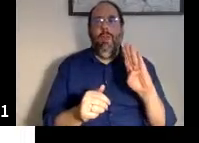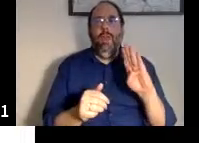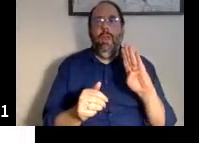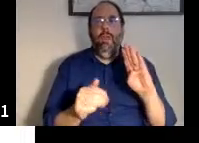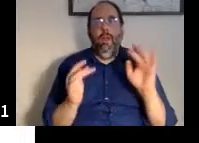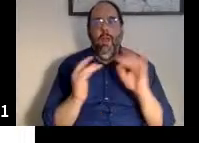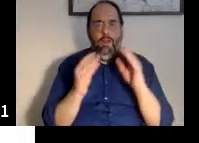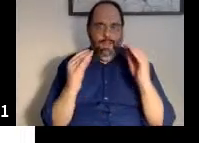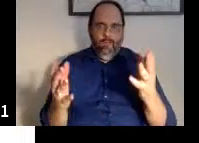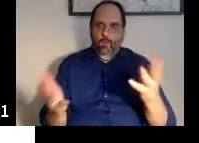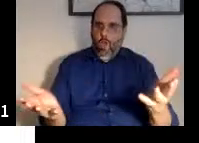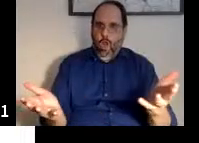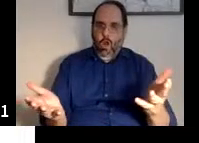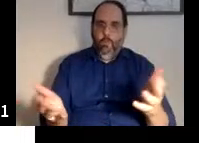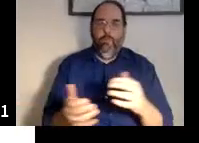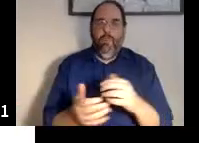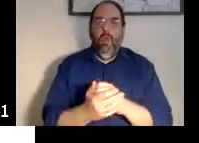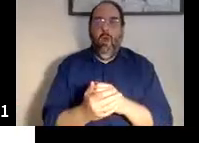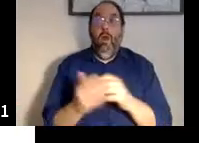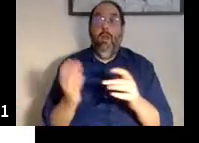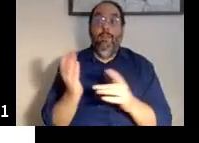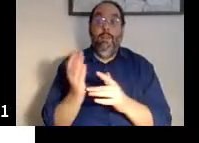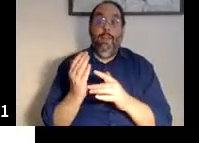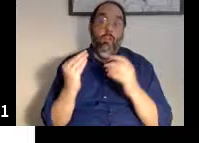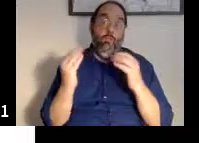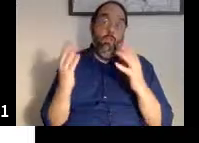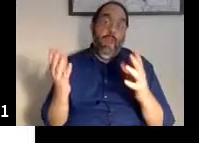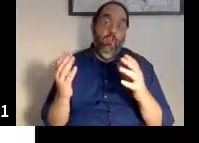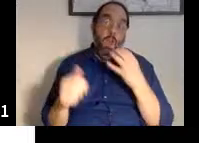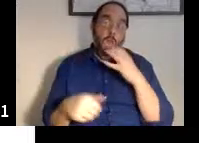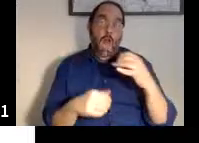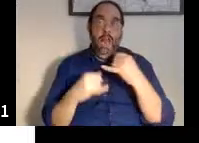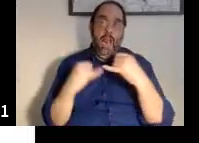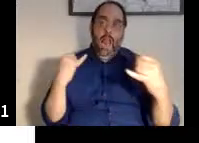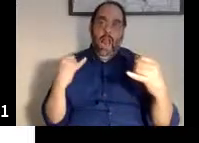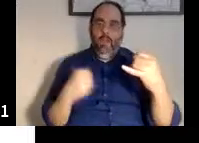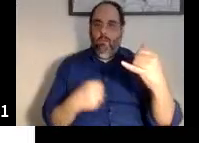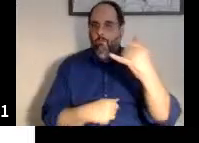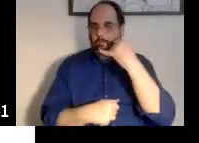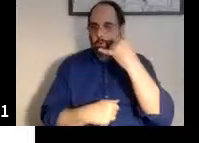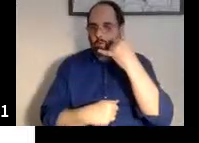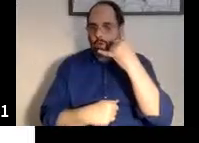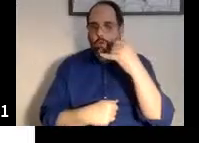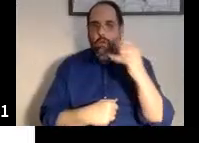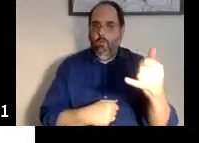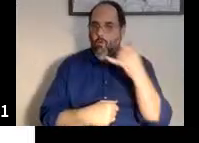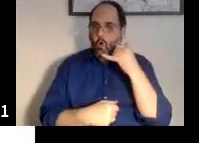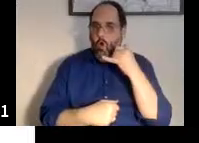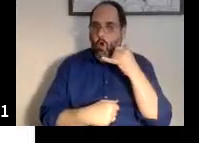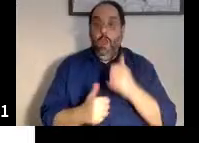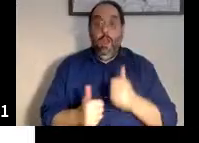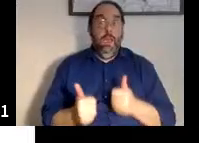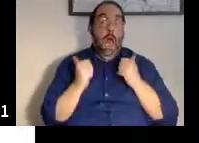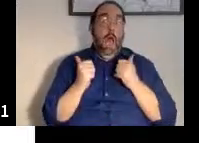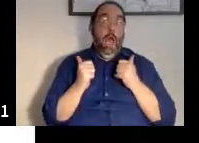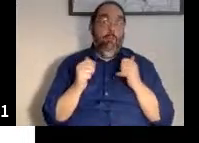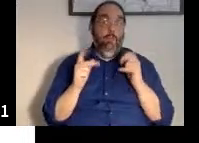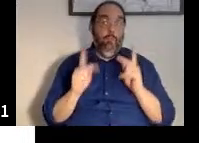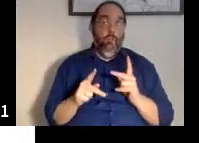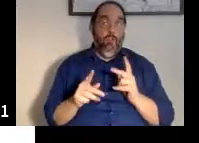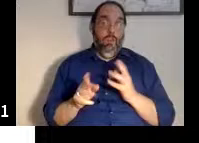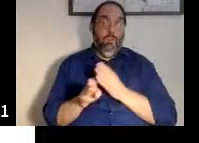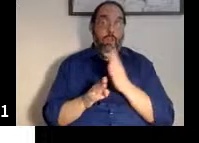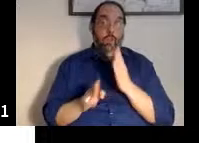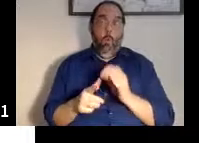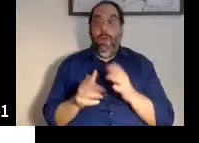information. The Access Board runs a technical information hotline phone number where you can reach a live specialist, or guess what?